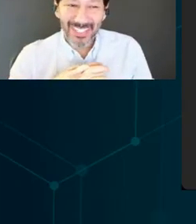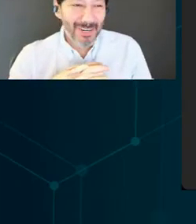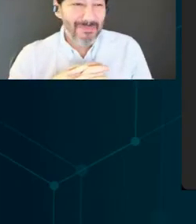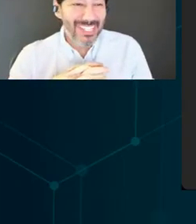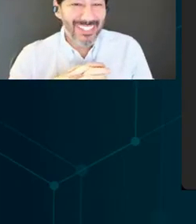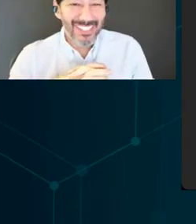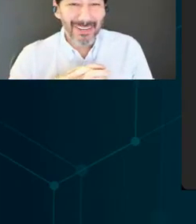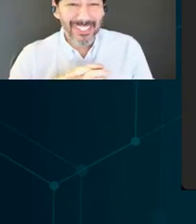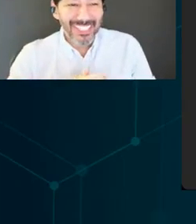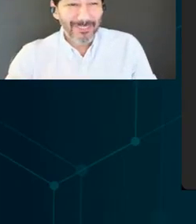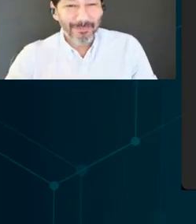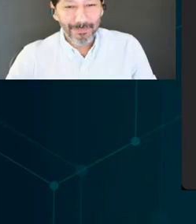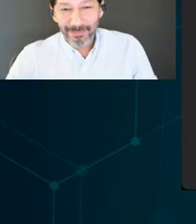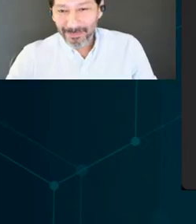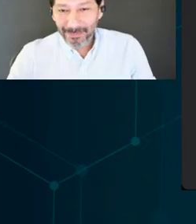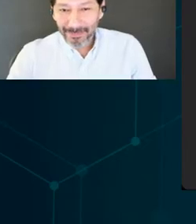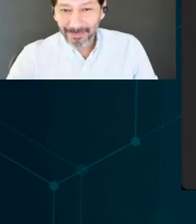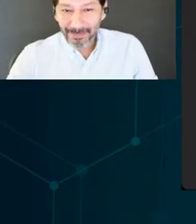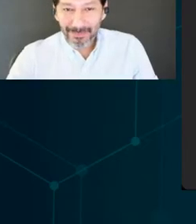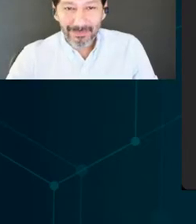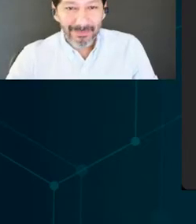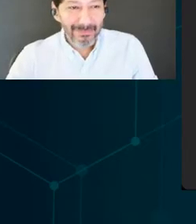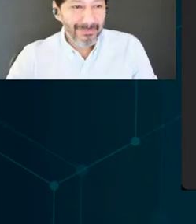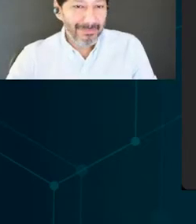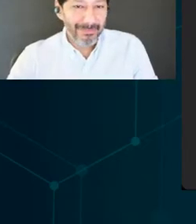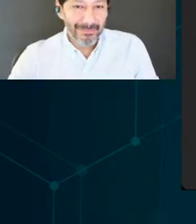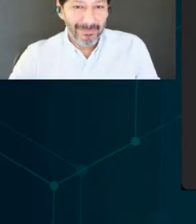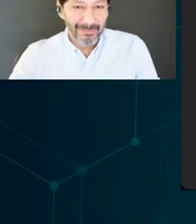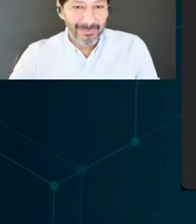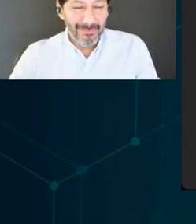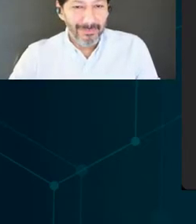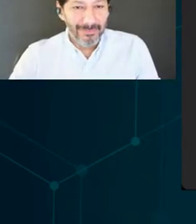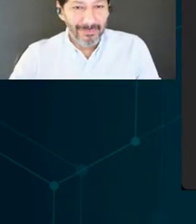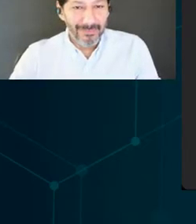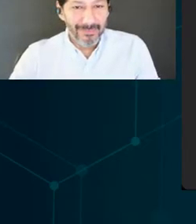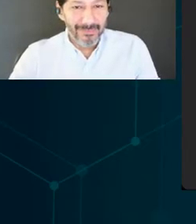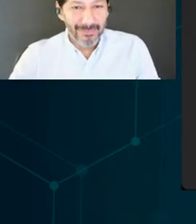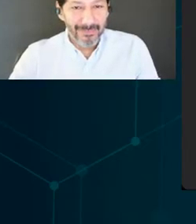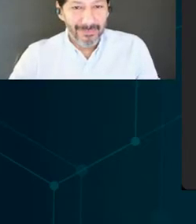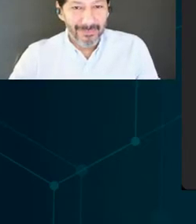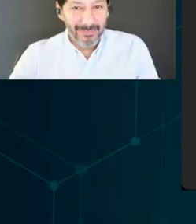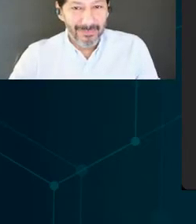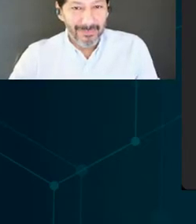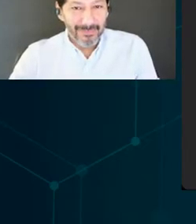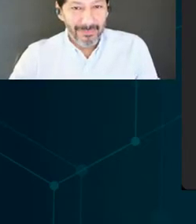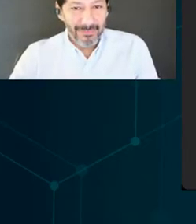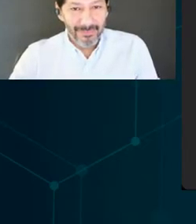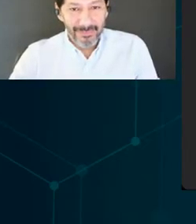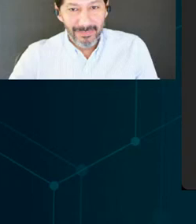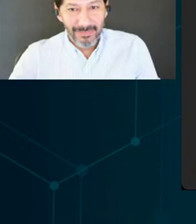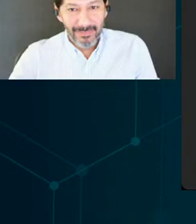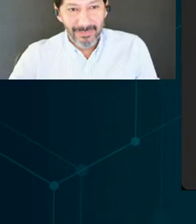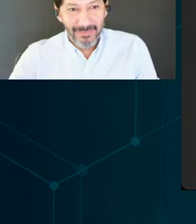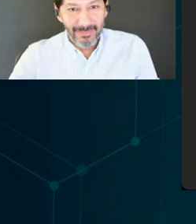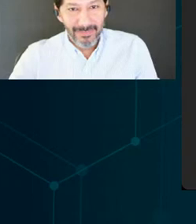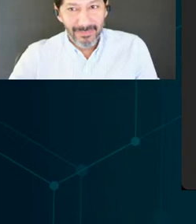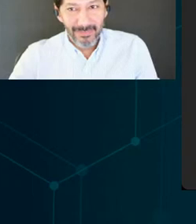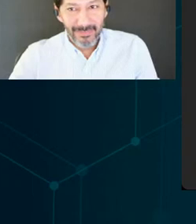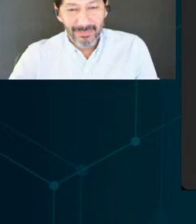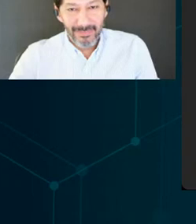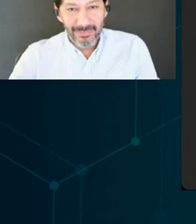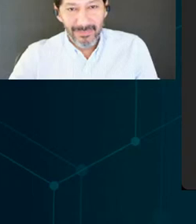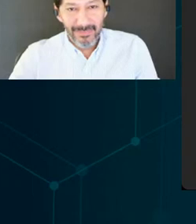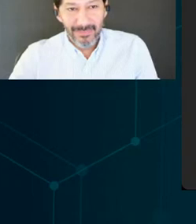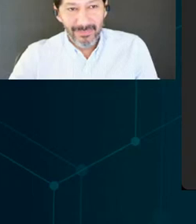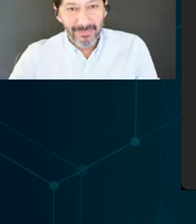want to jump into the topic? Well, I think what we'd like to do first is just, you know, ask the question, where are